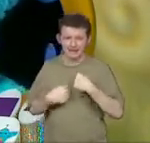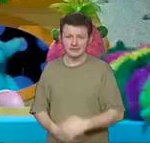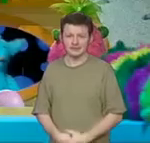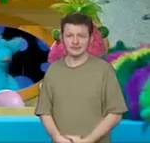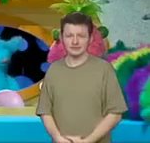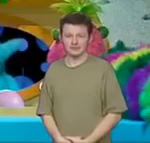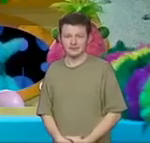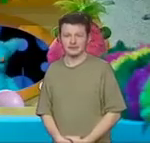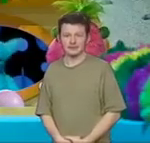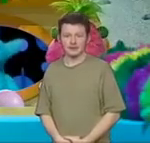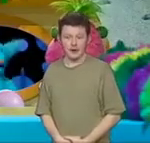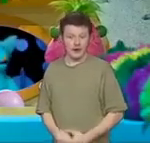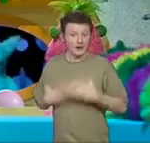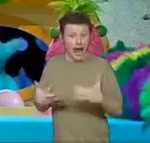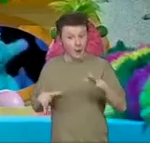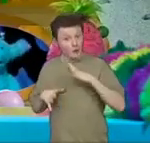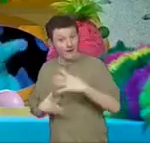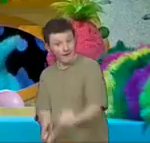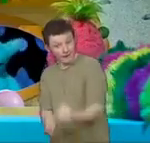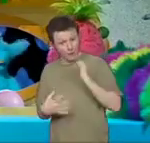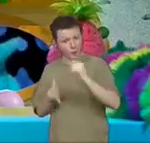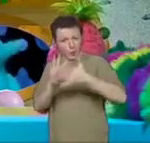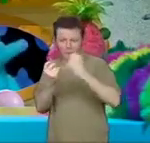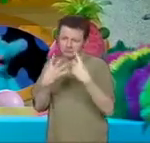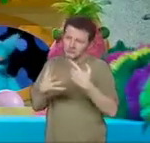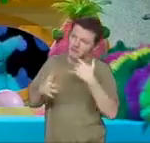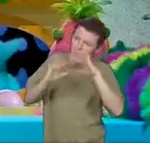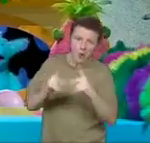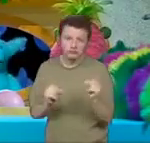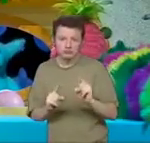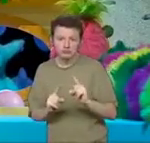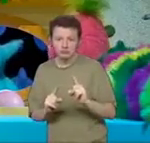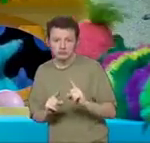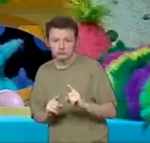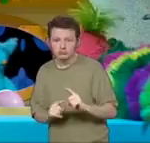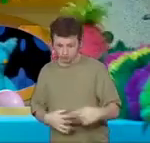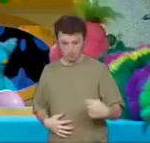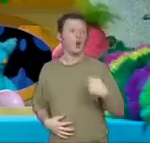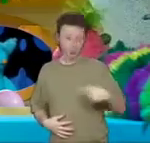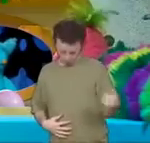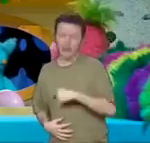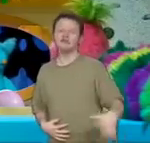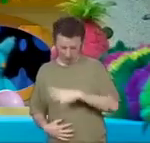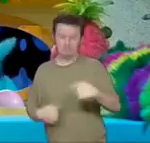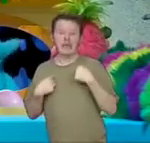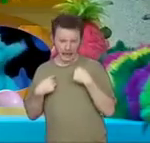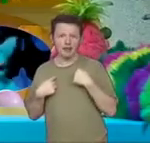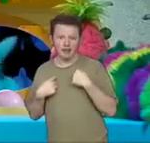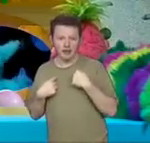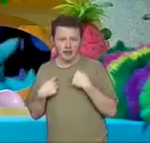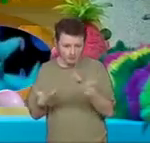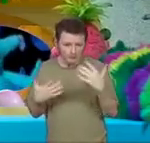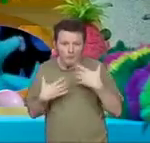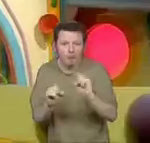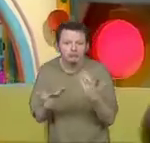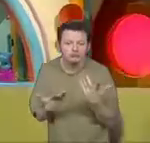Well, Hoobs, are you ready to give me your answers for my great Hoobopedia? We're ready, Hubba Hubba. Well, take